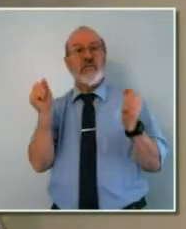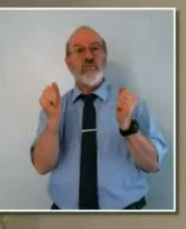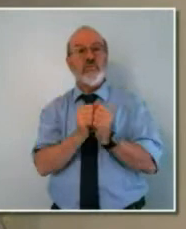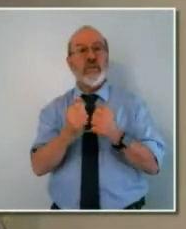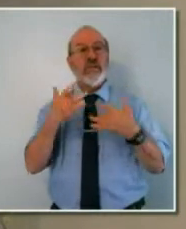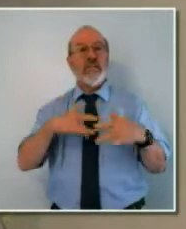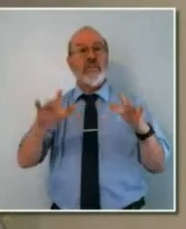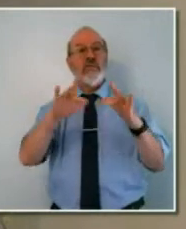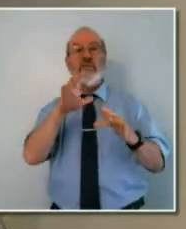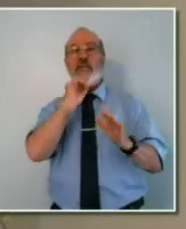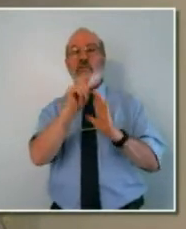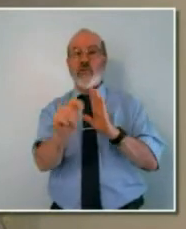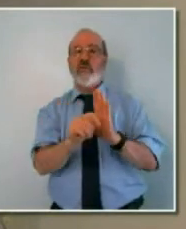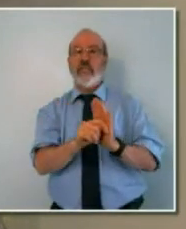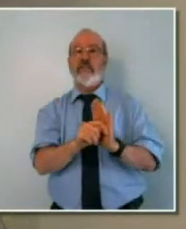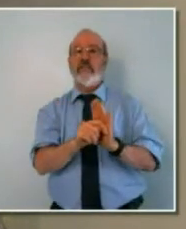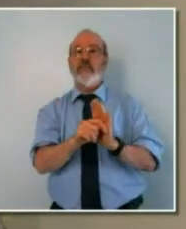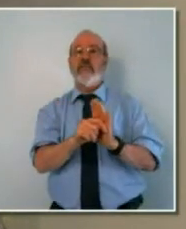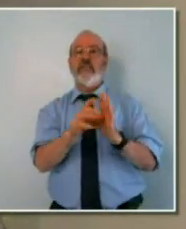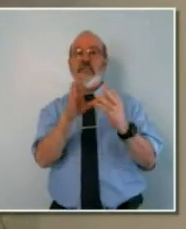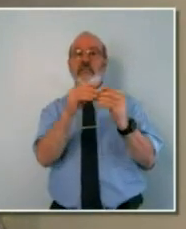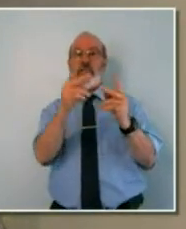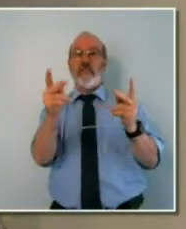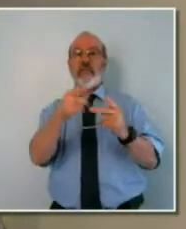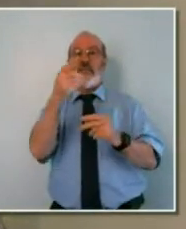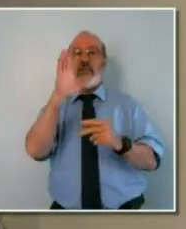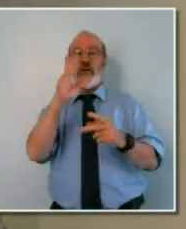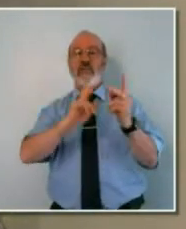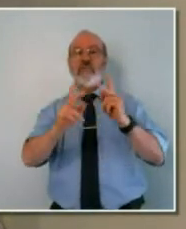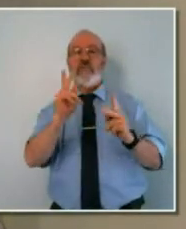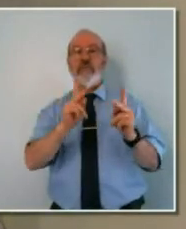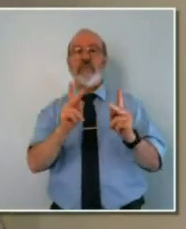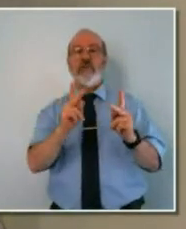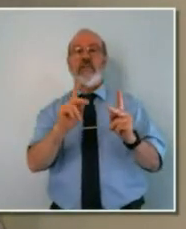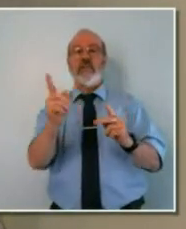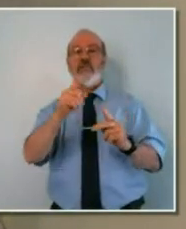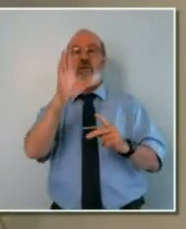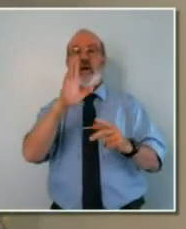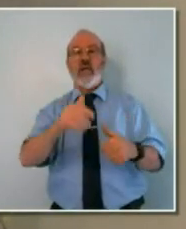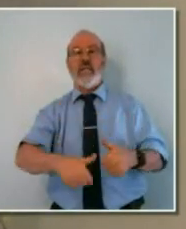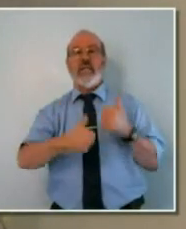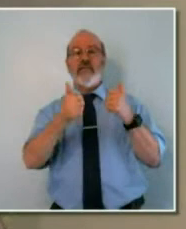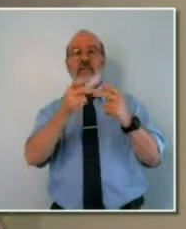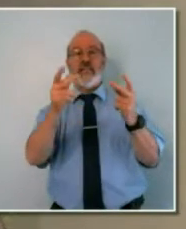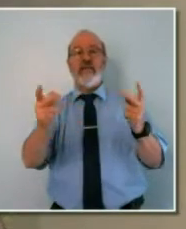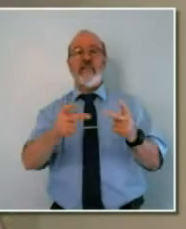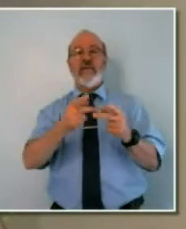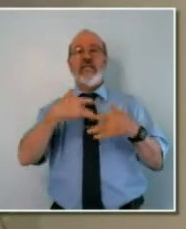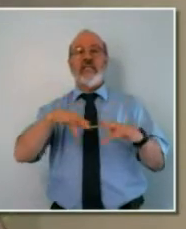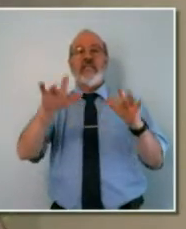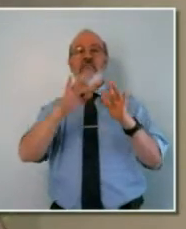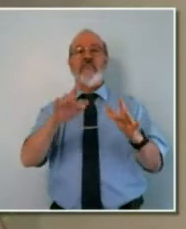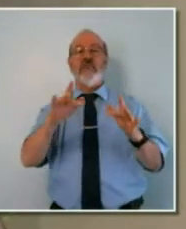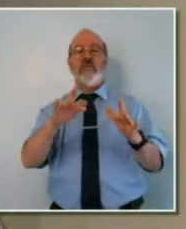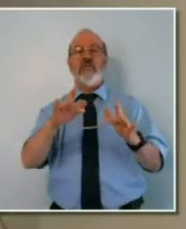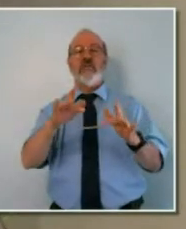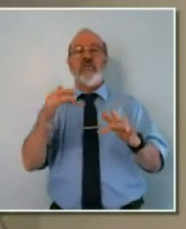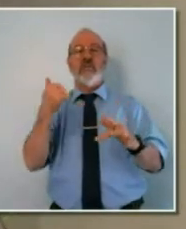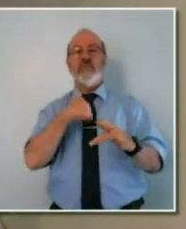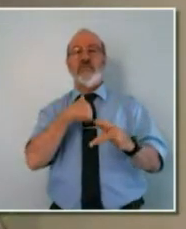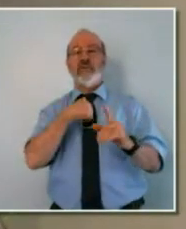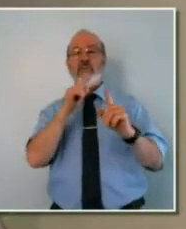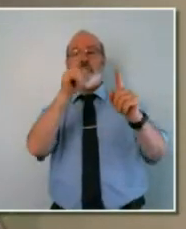Old Testament. That was the meeting place of God with his people, and that's where God dwelt, in the place of mercy. And if we'll come humbly